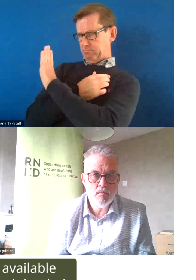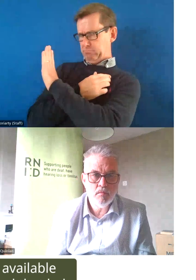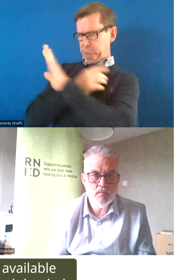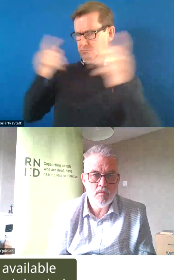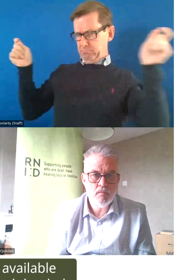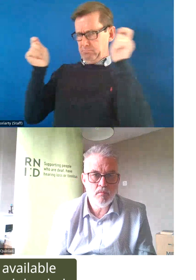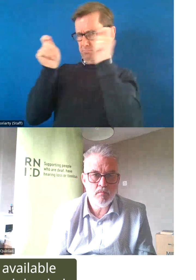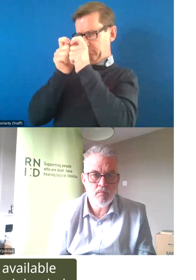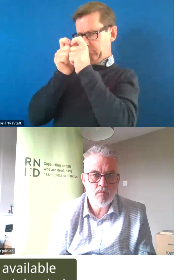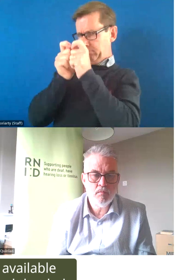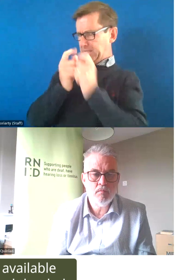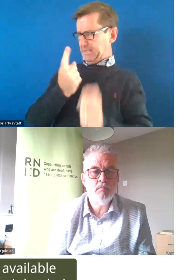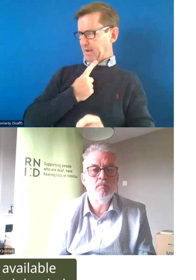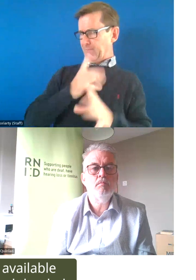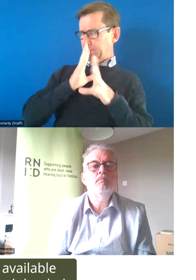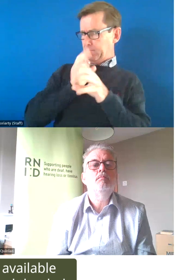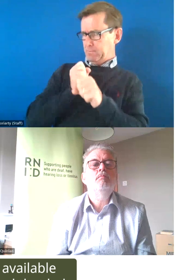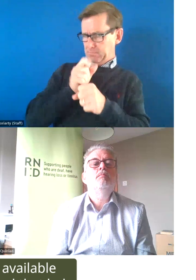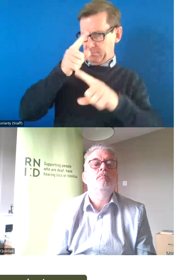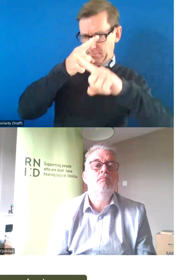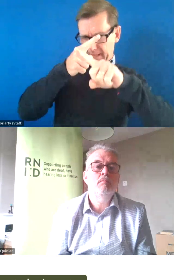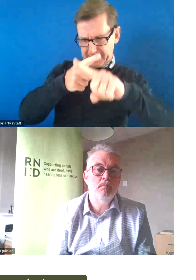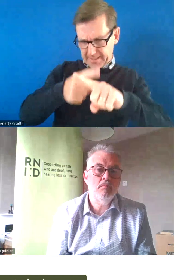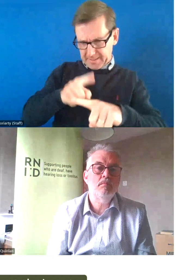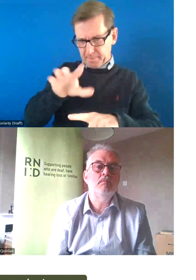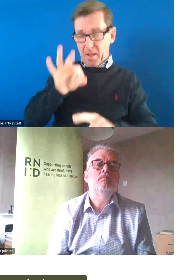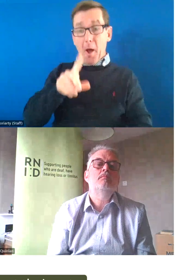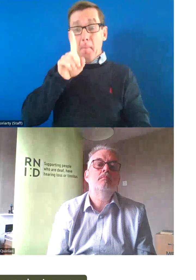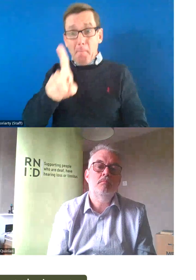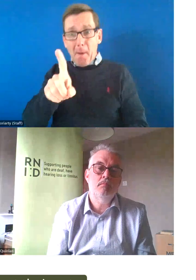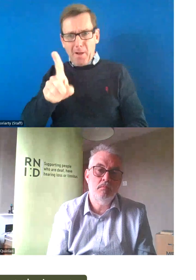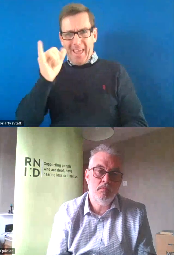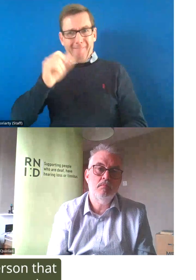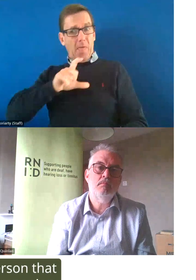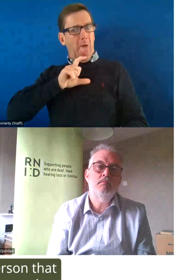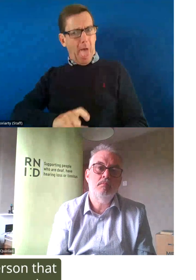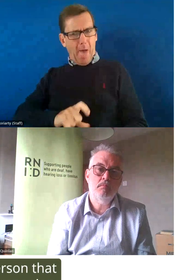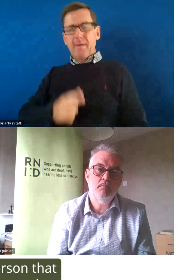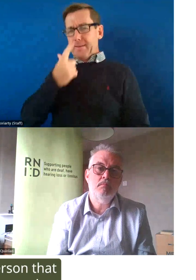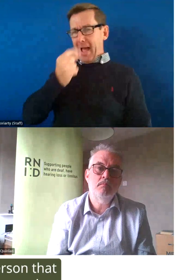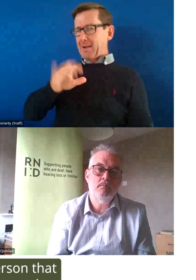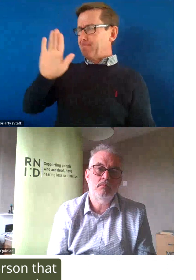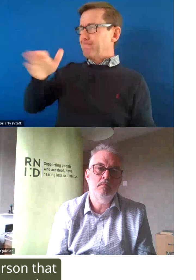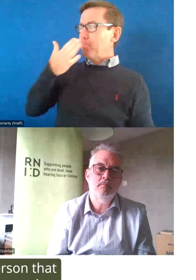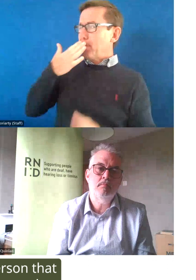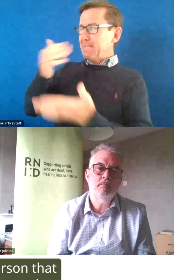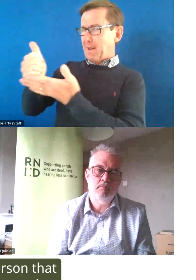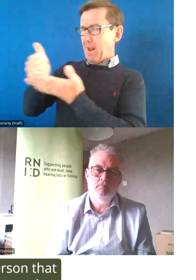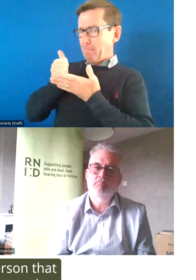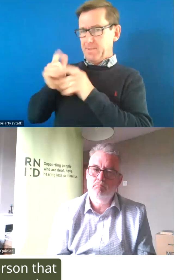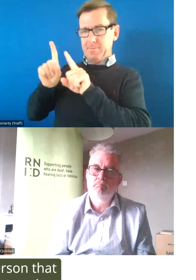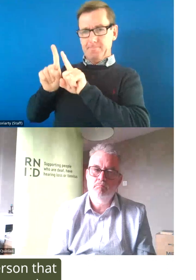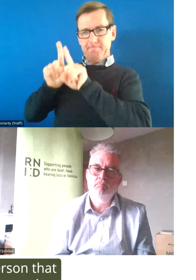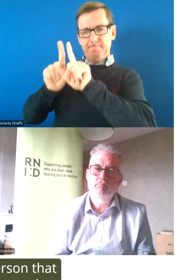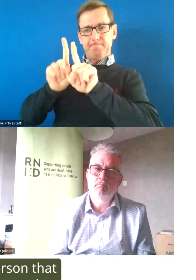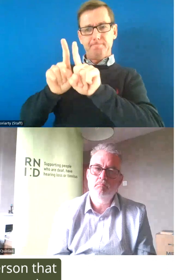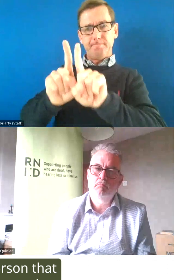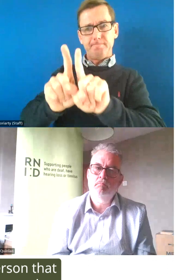that support is available to them if they need that help to enable them to cast their vote. But another person that can